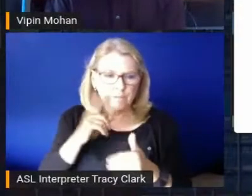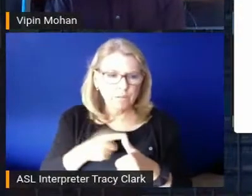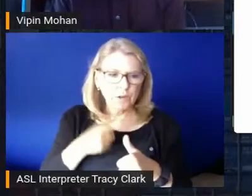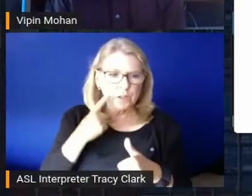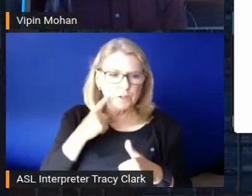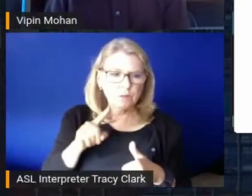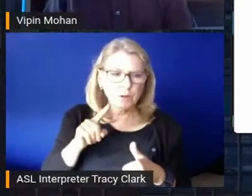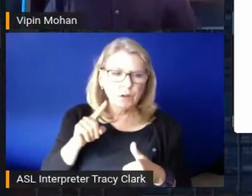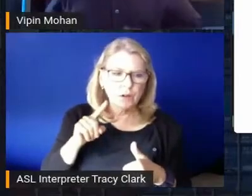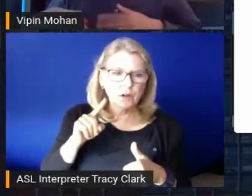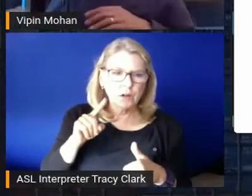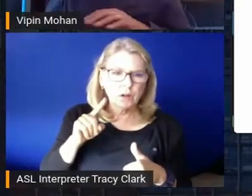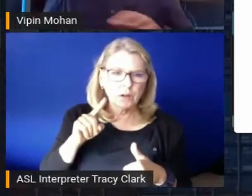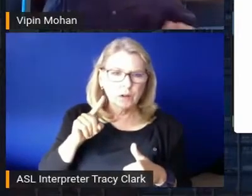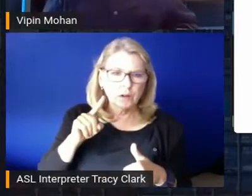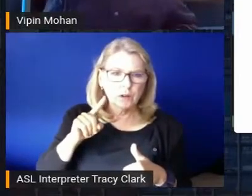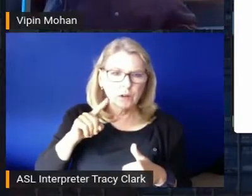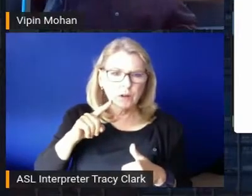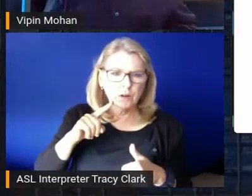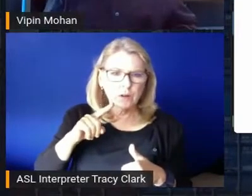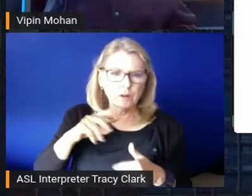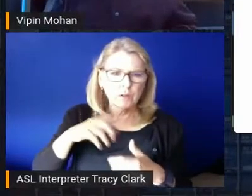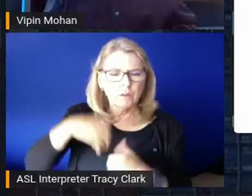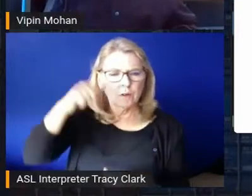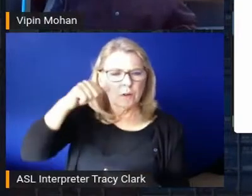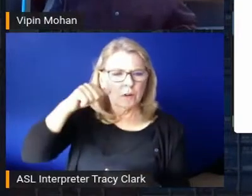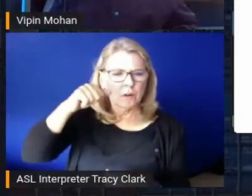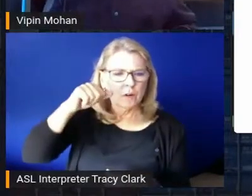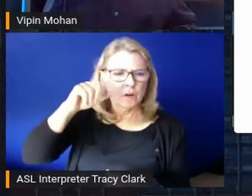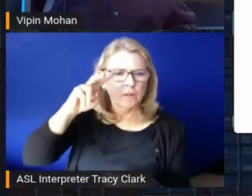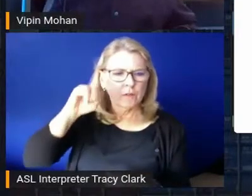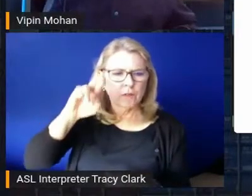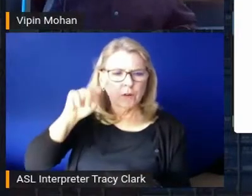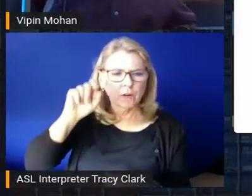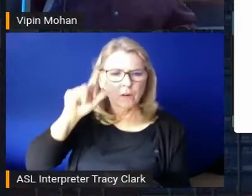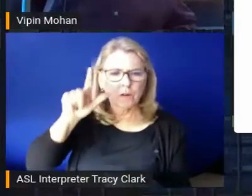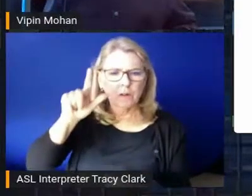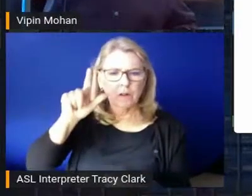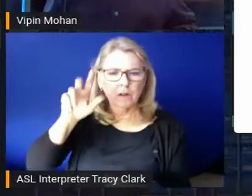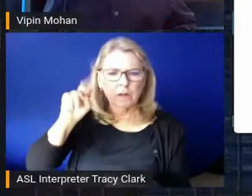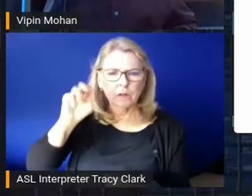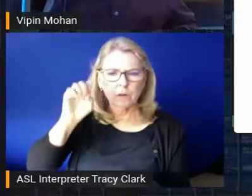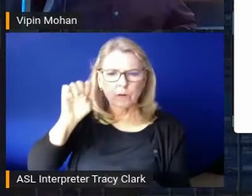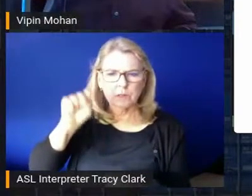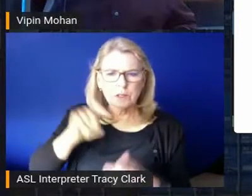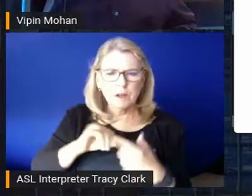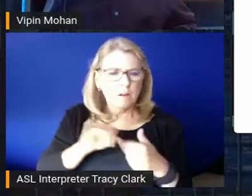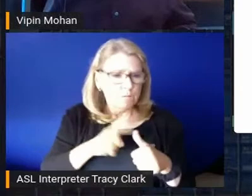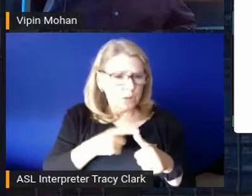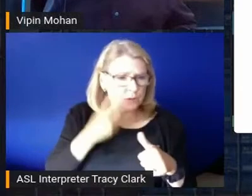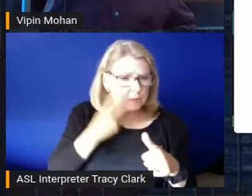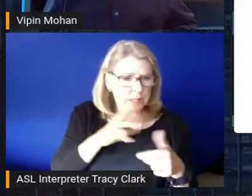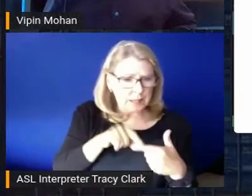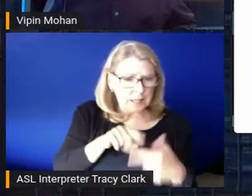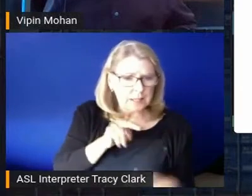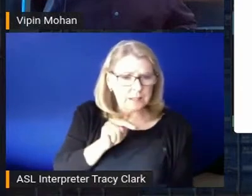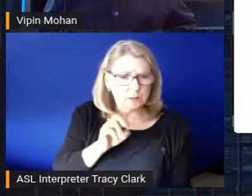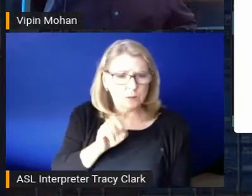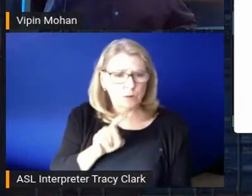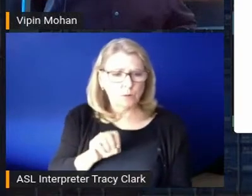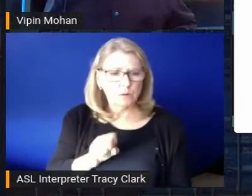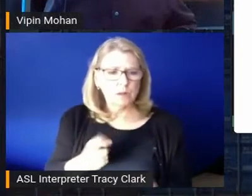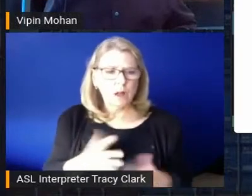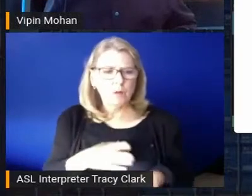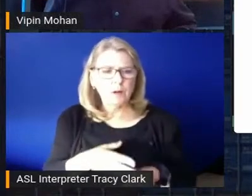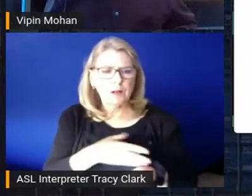plane. So at this point, you can see both the worker nodes are already upgraded to 121 version. So the next one would be